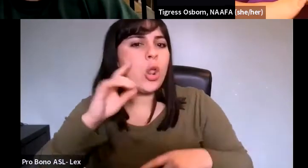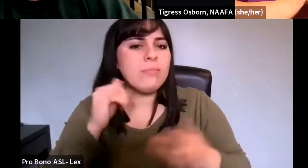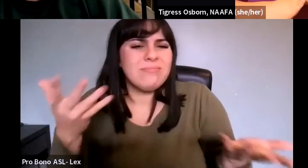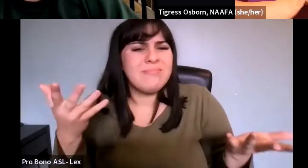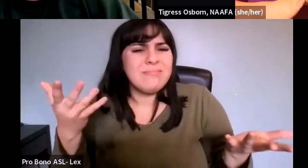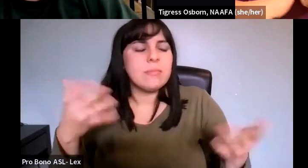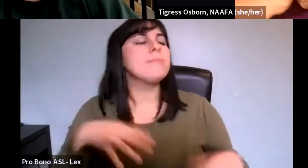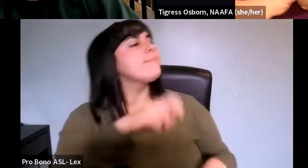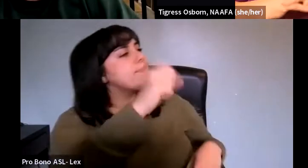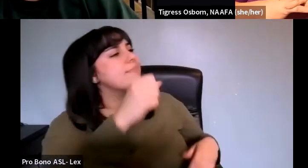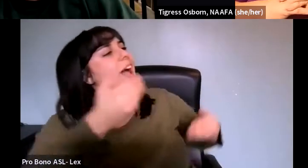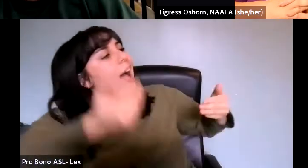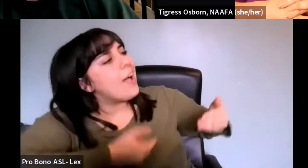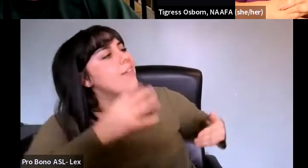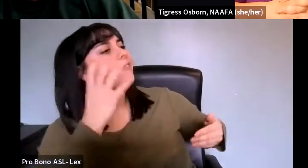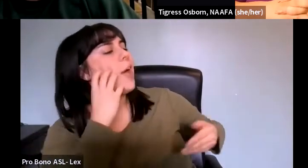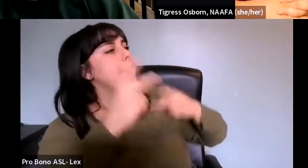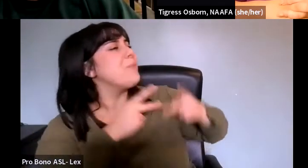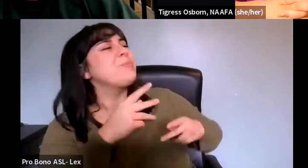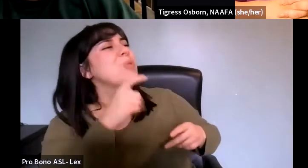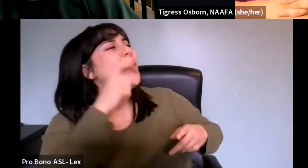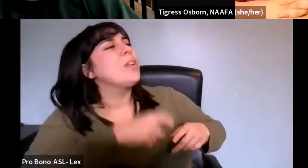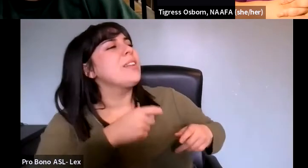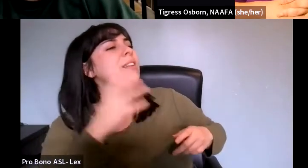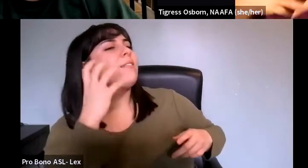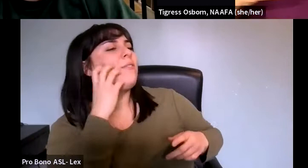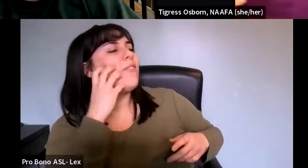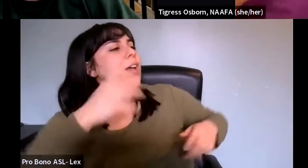fat performers. No fat suits.